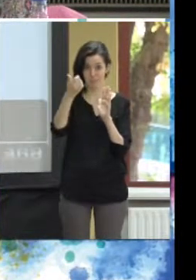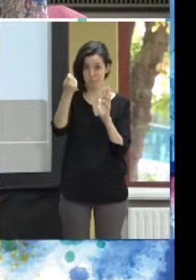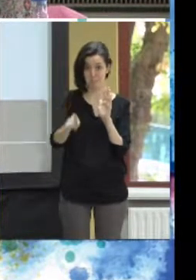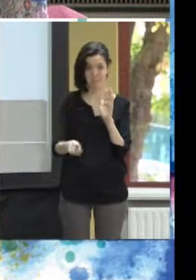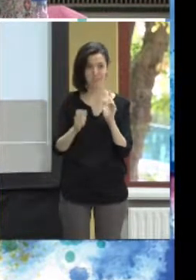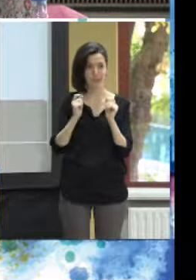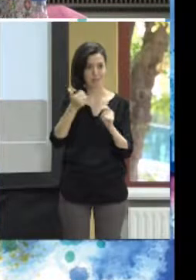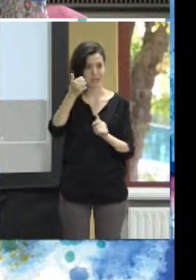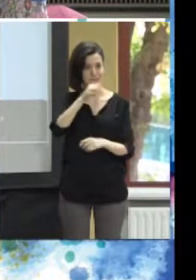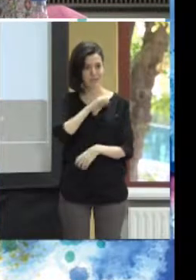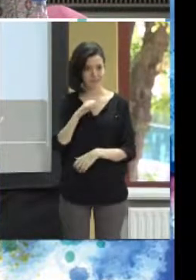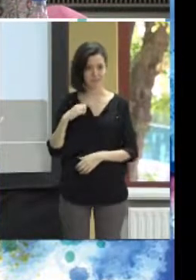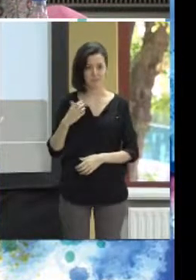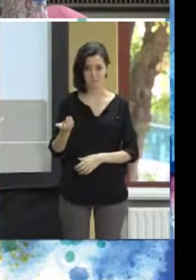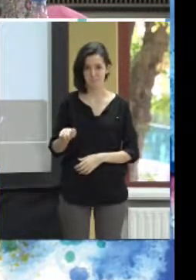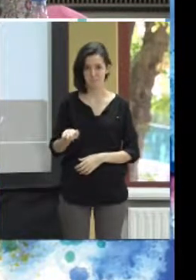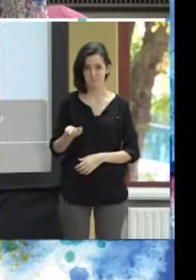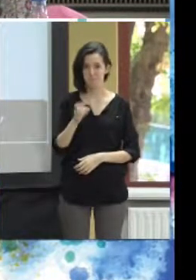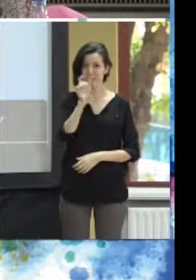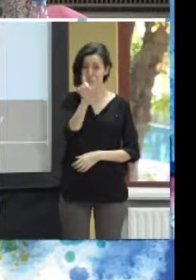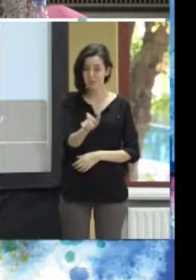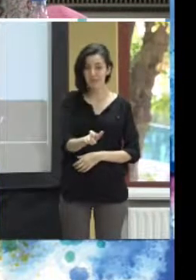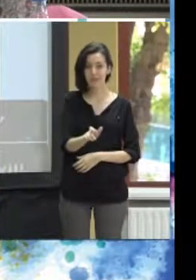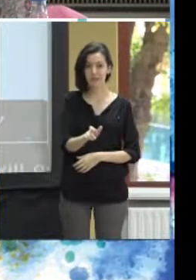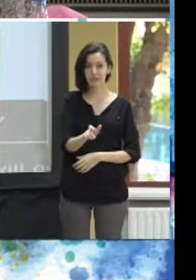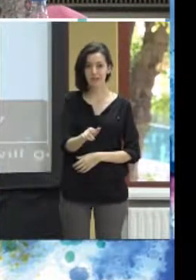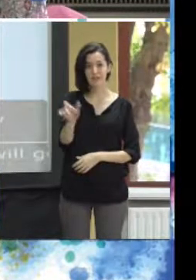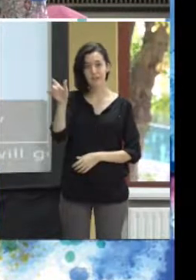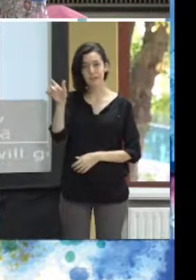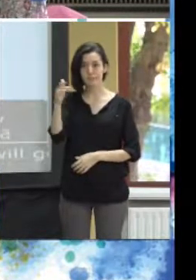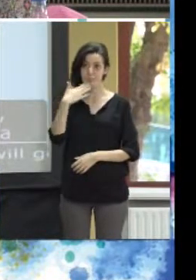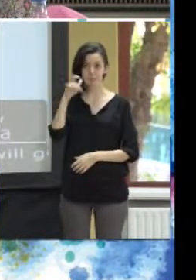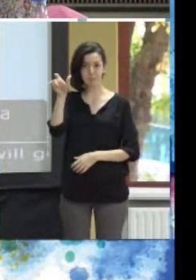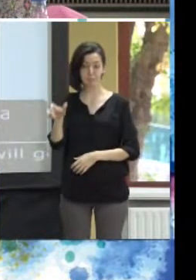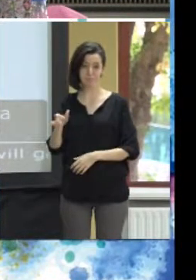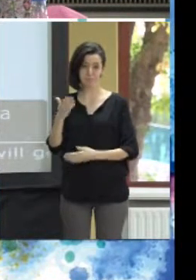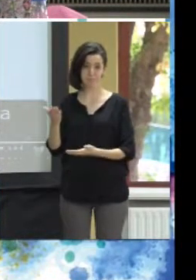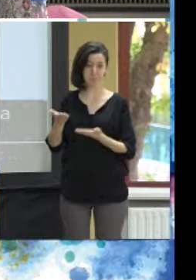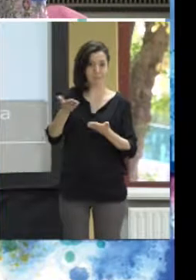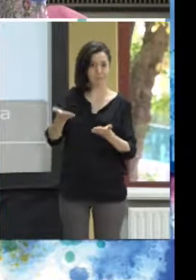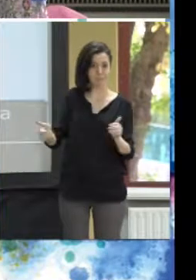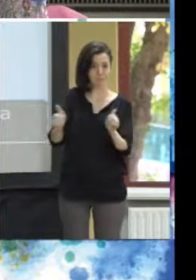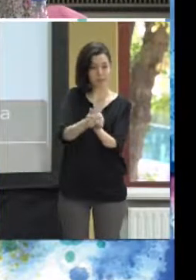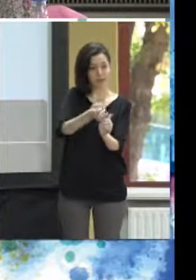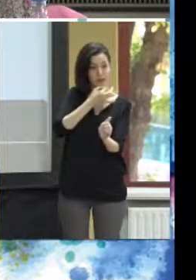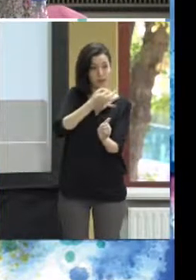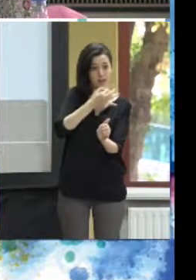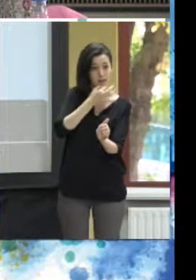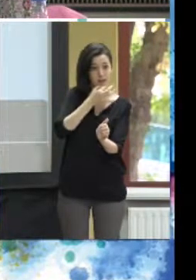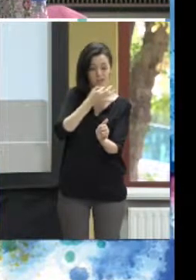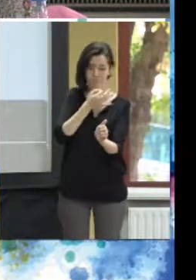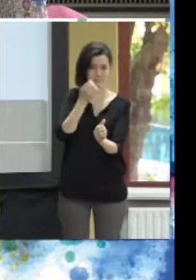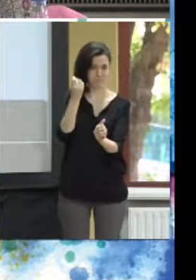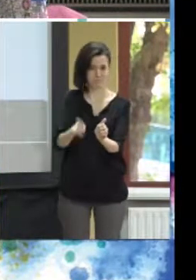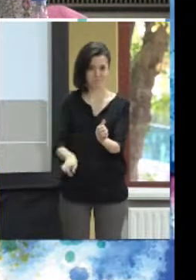we'll get back to one of the ideas I said before. It provides you independence. You won't need someone telling you